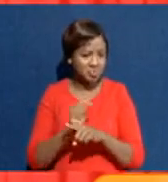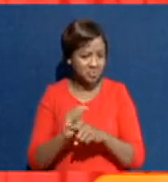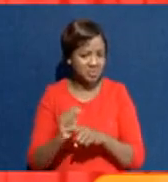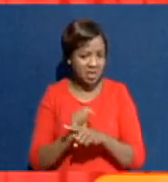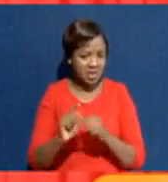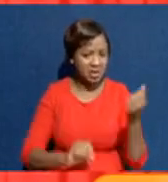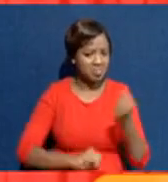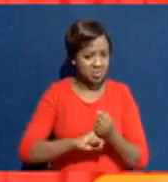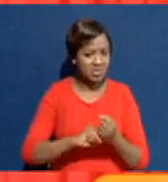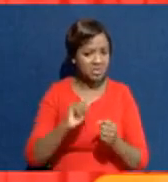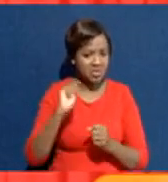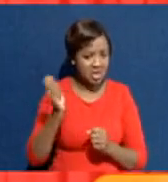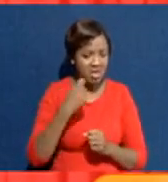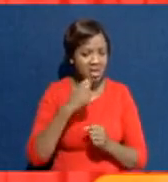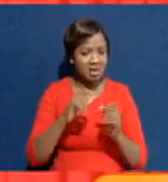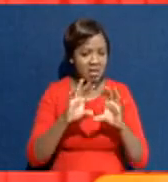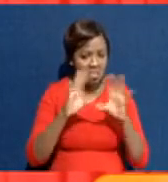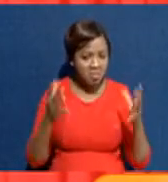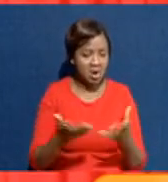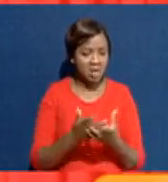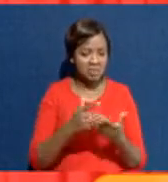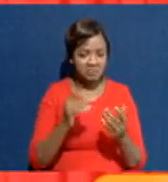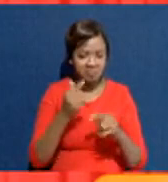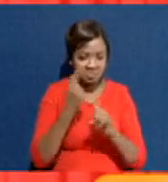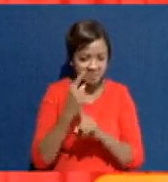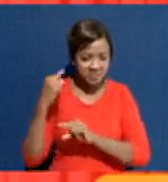world and planet Earth for generations to come if we get